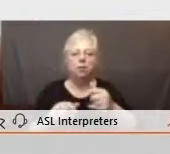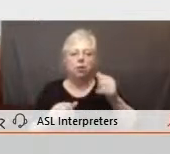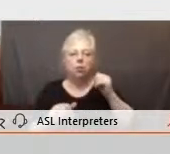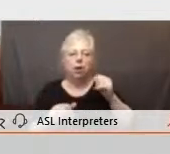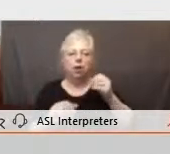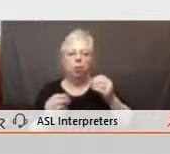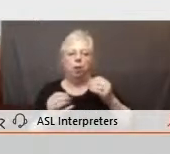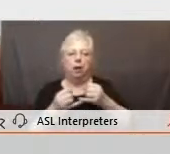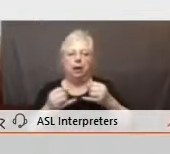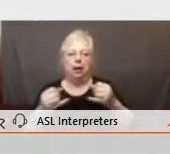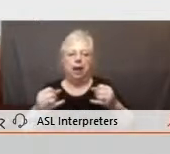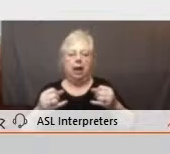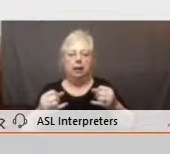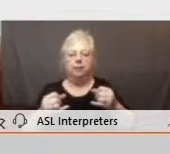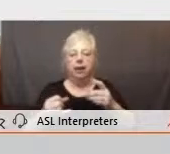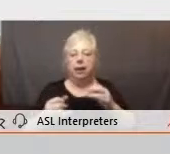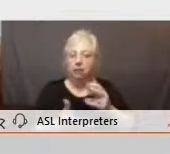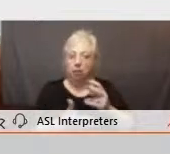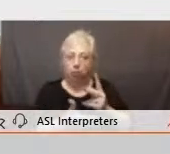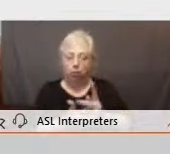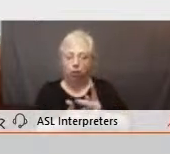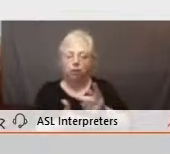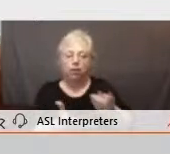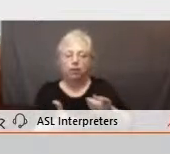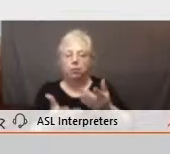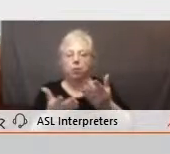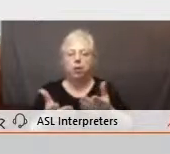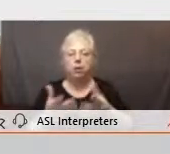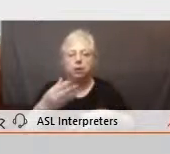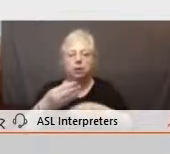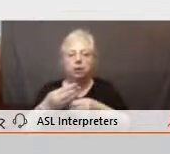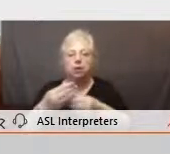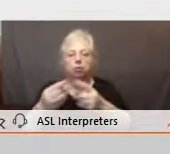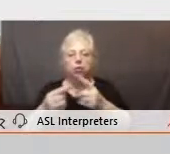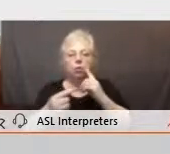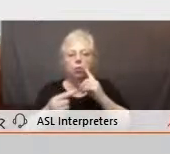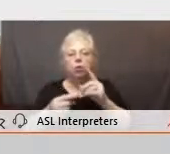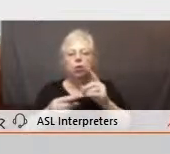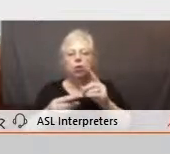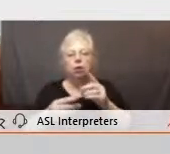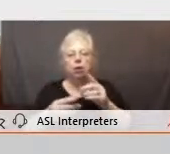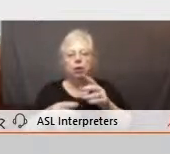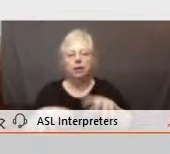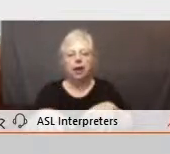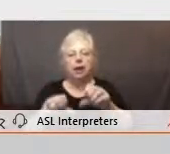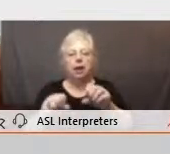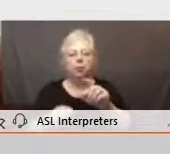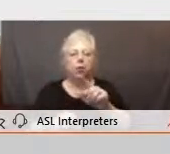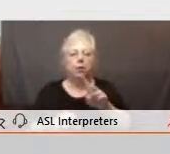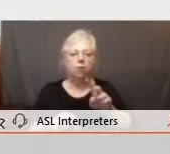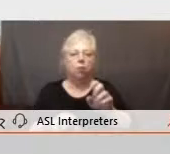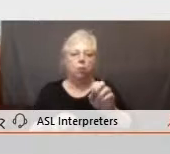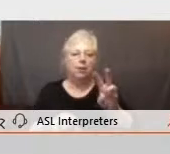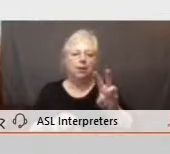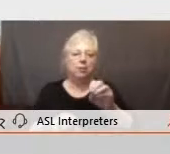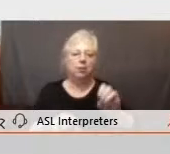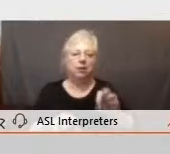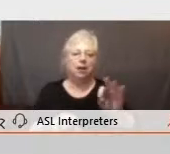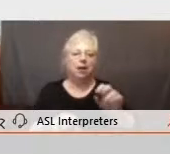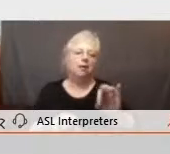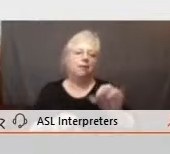line. If approved, this proposed addition will occupy 20.46% of the rear